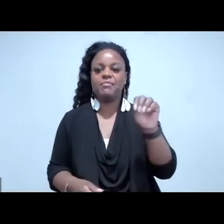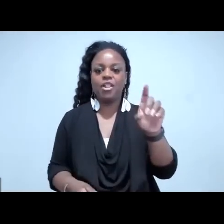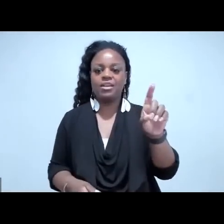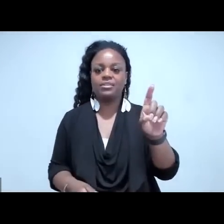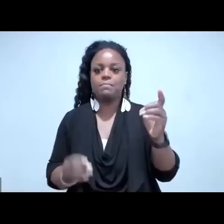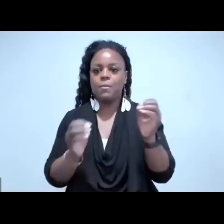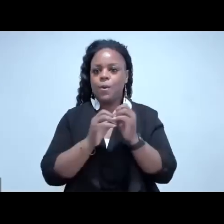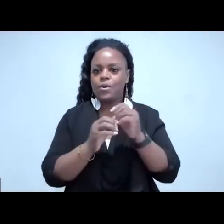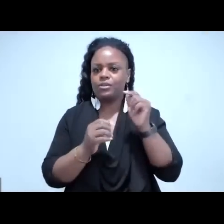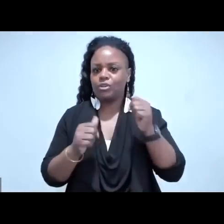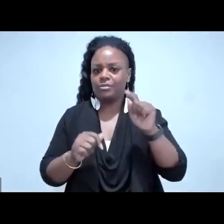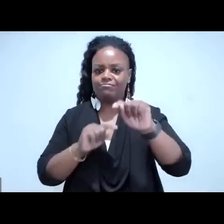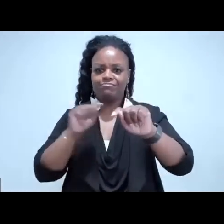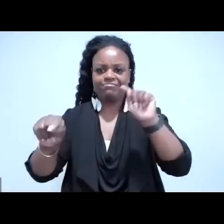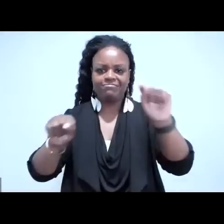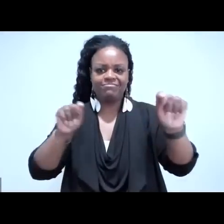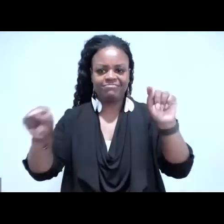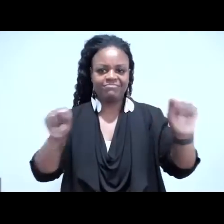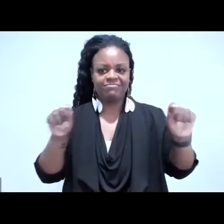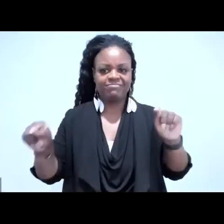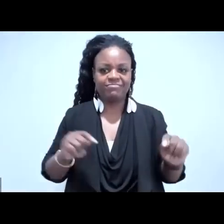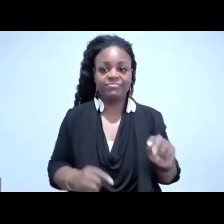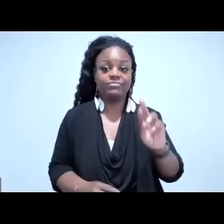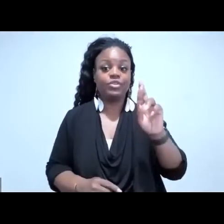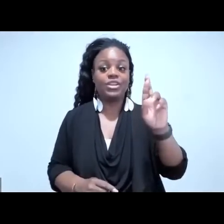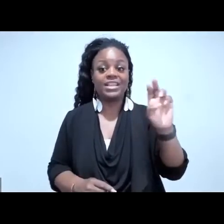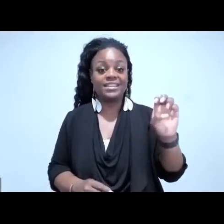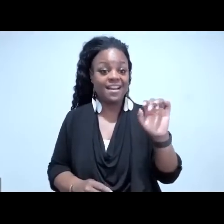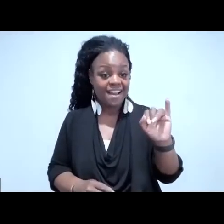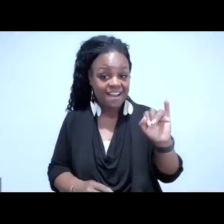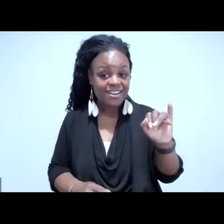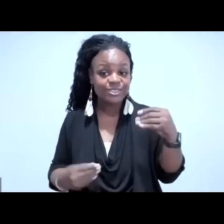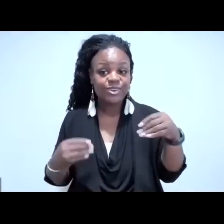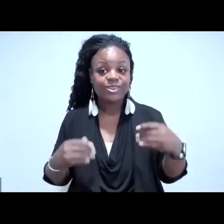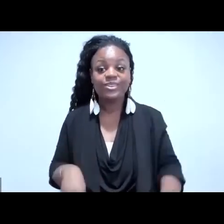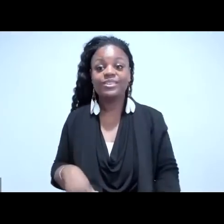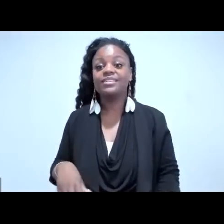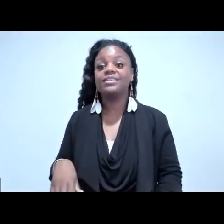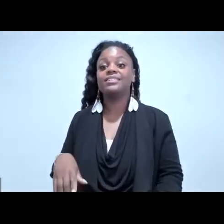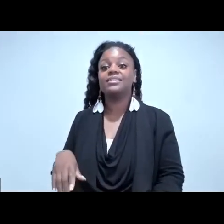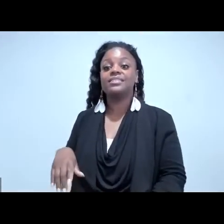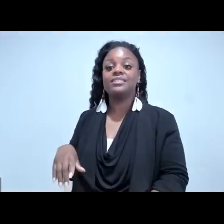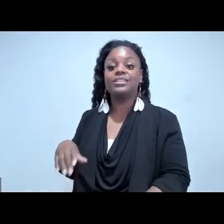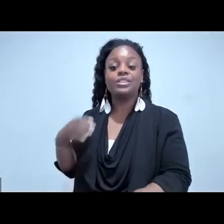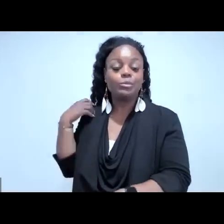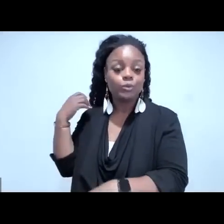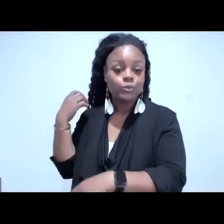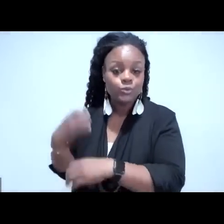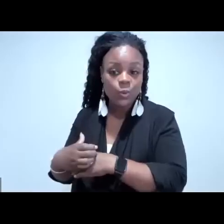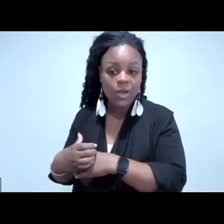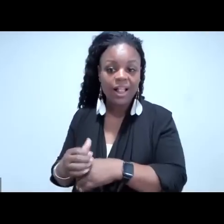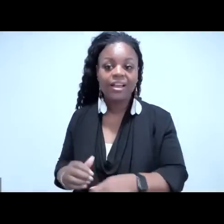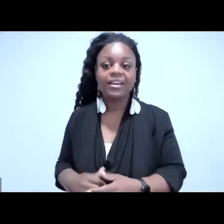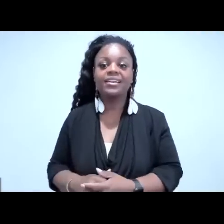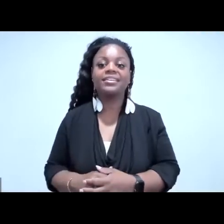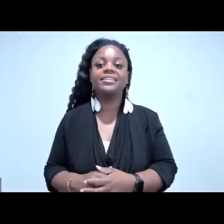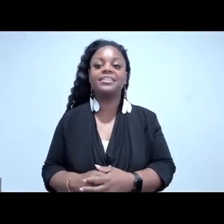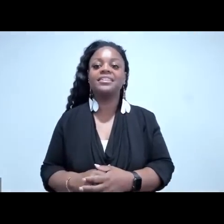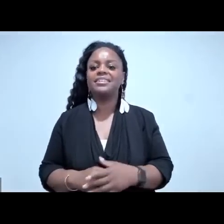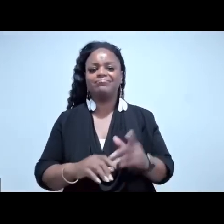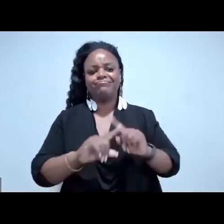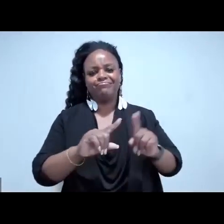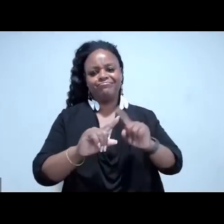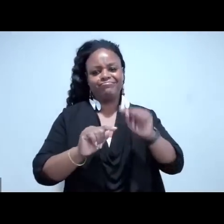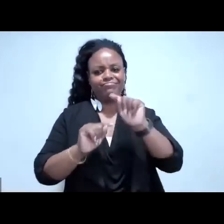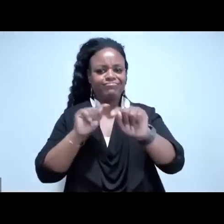and Chipotle's. Even workers at a Lululemon in Washington have petitioned for a union election. At 3 p.m. today,